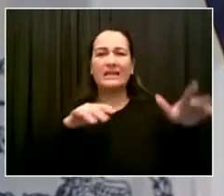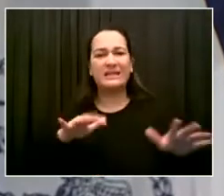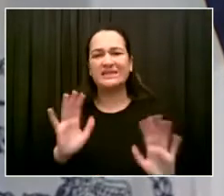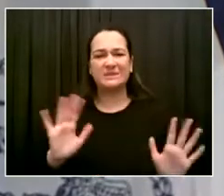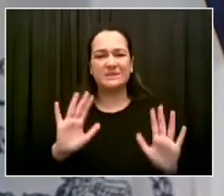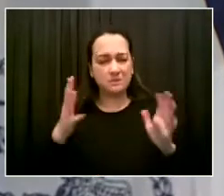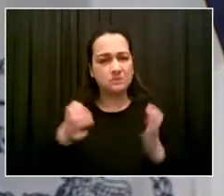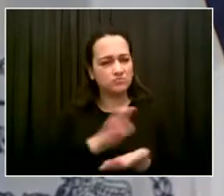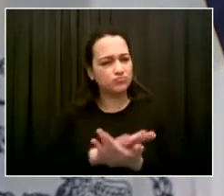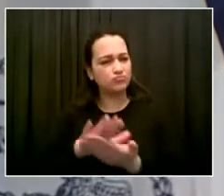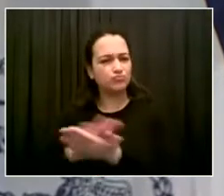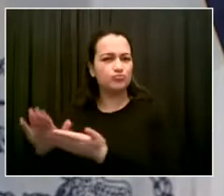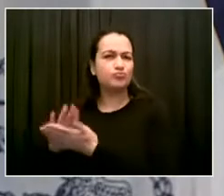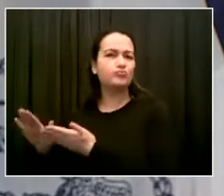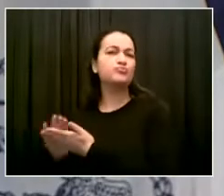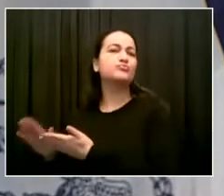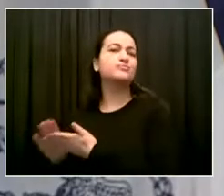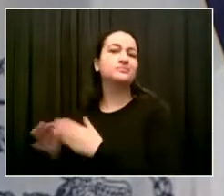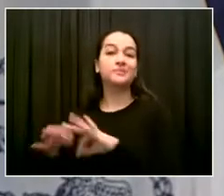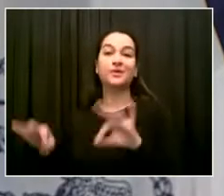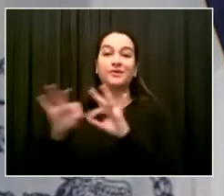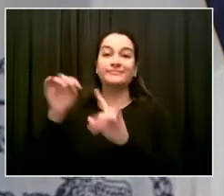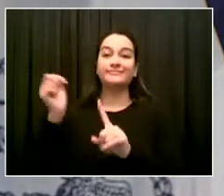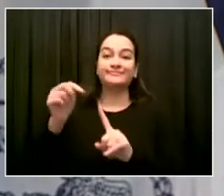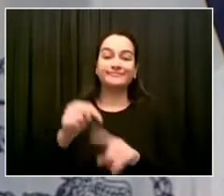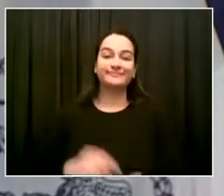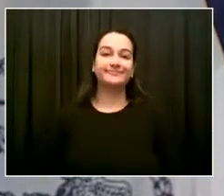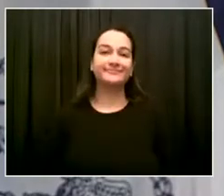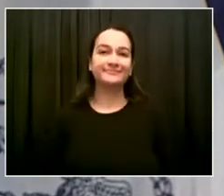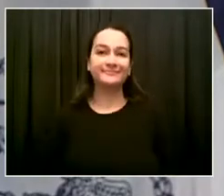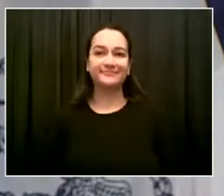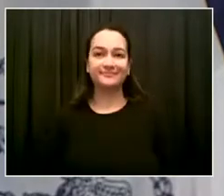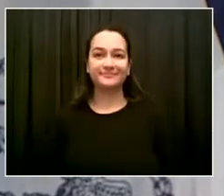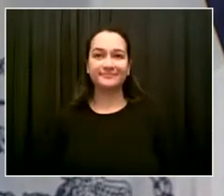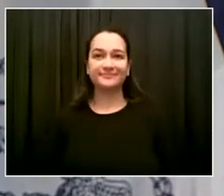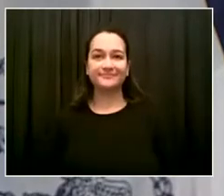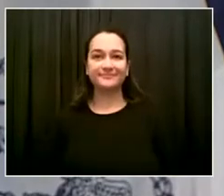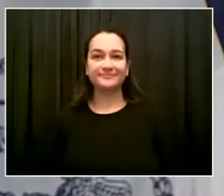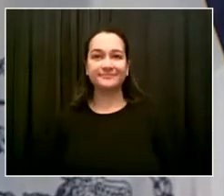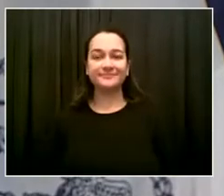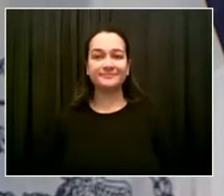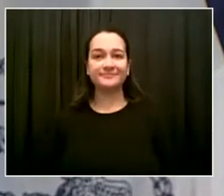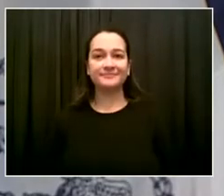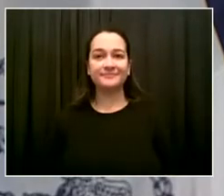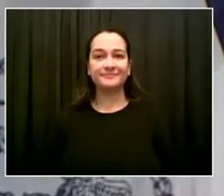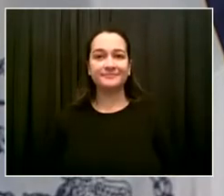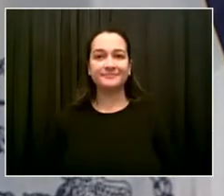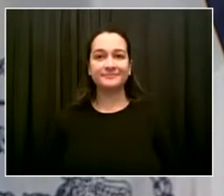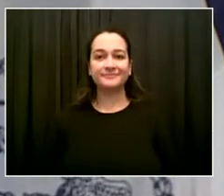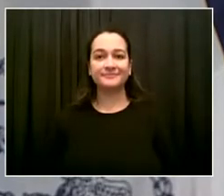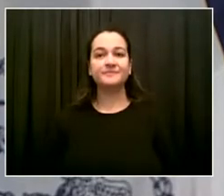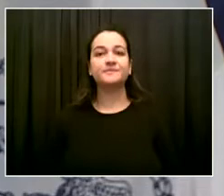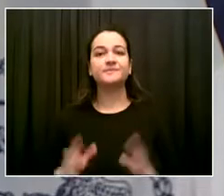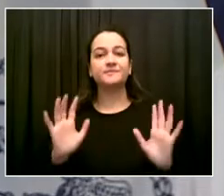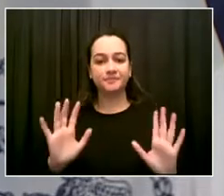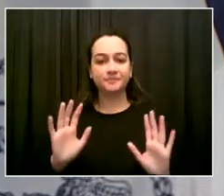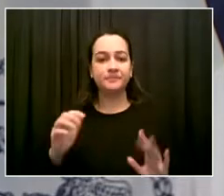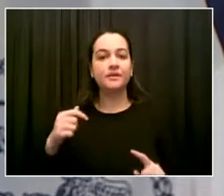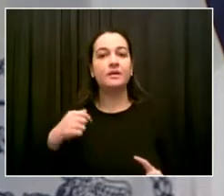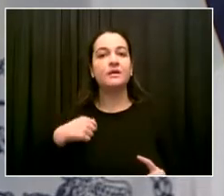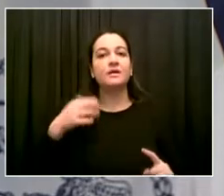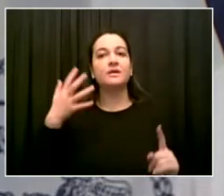and I want to thank them for that. First, I want you to hear from the Bronx, from Assemblymember LaToya